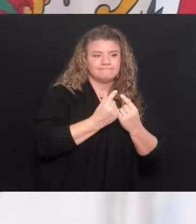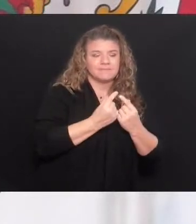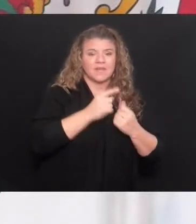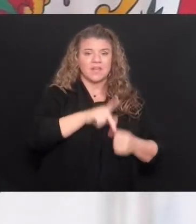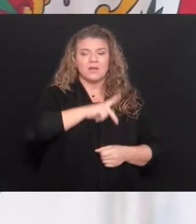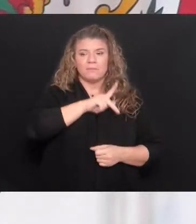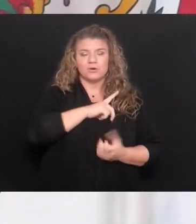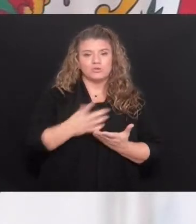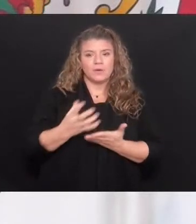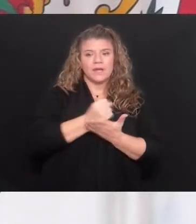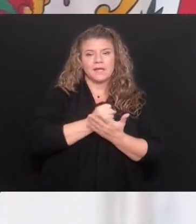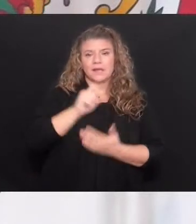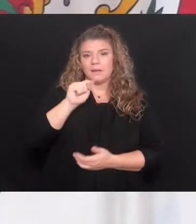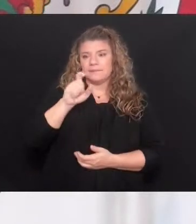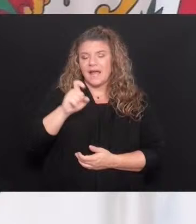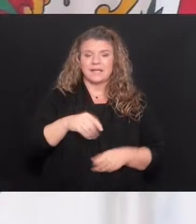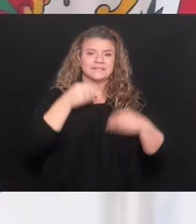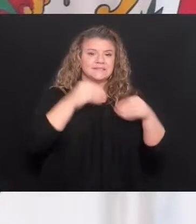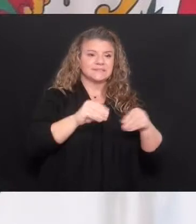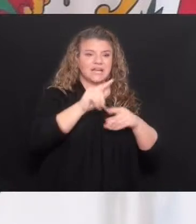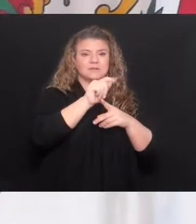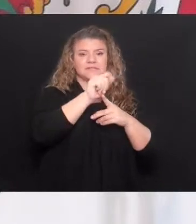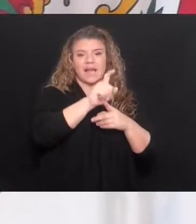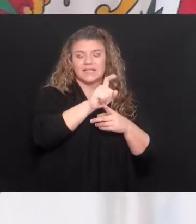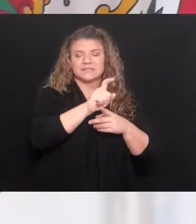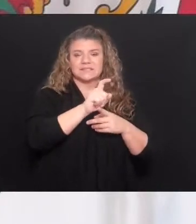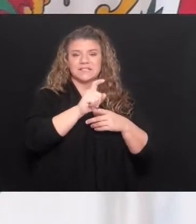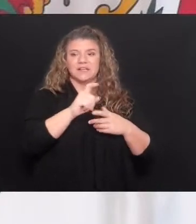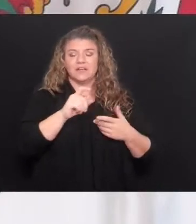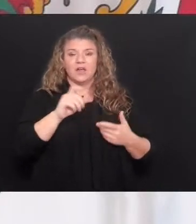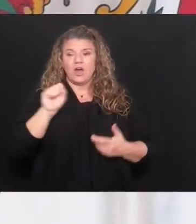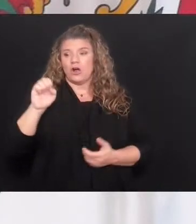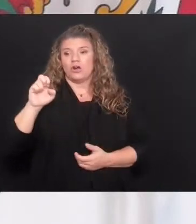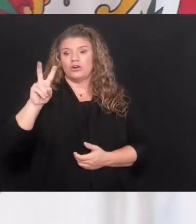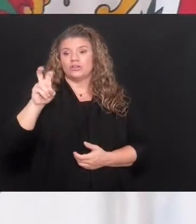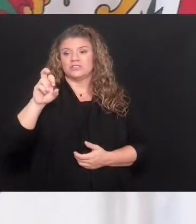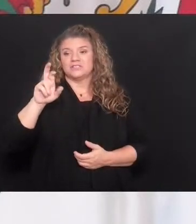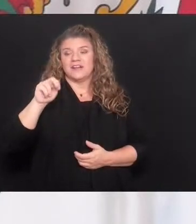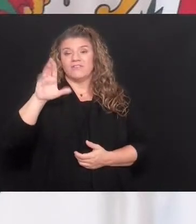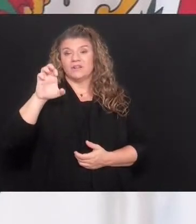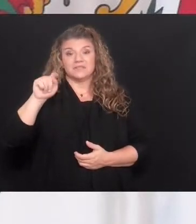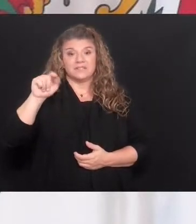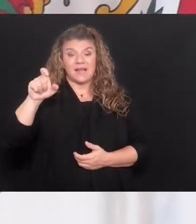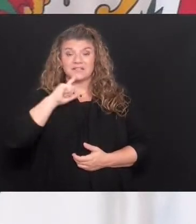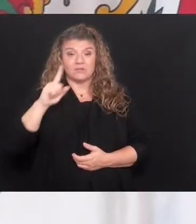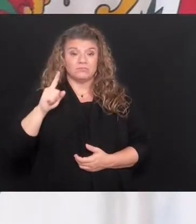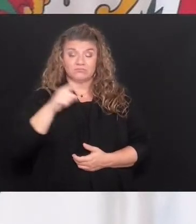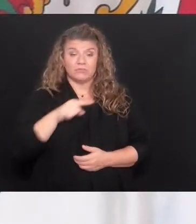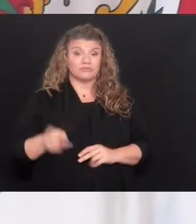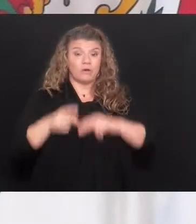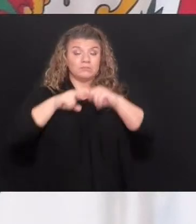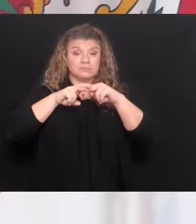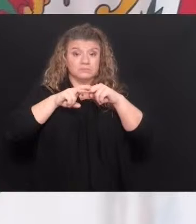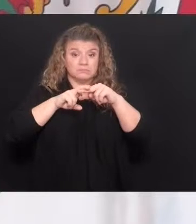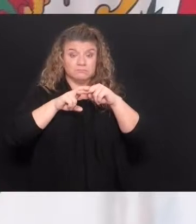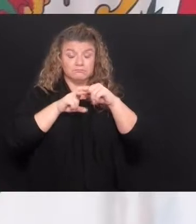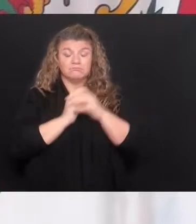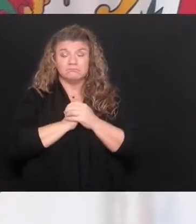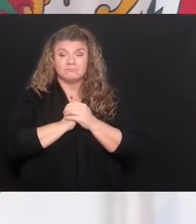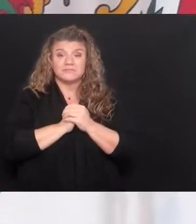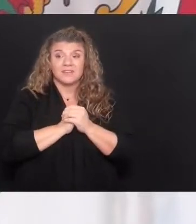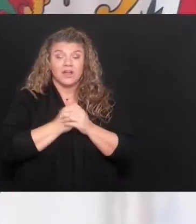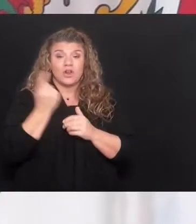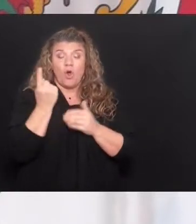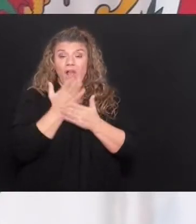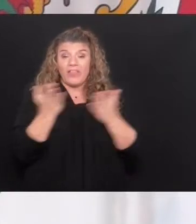income tax collections or sales taxes, or even our severance tax has really grown. And the only thing